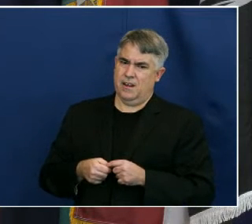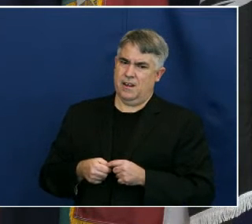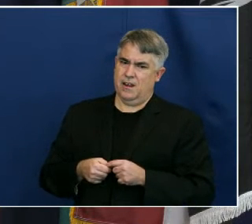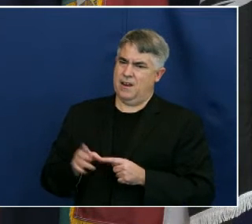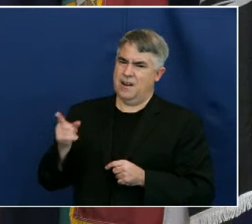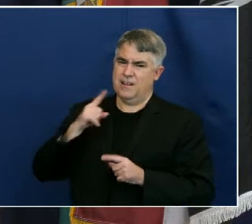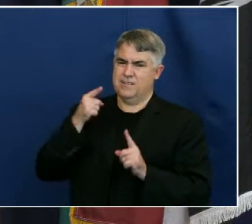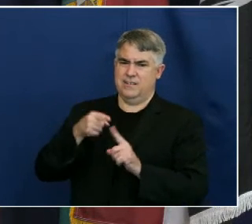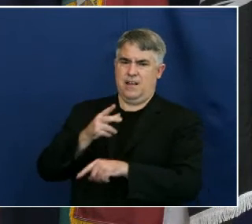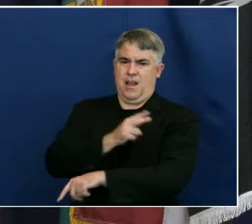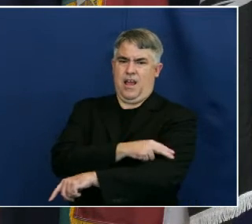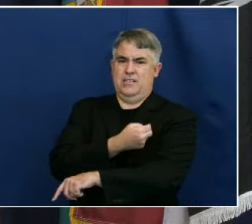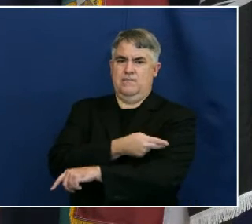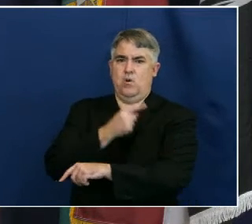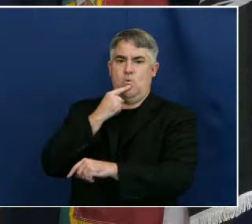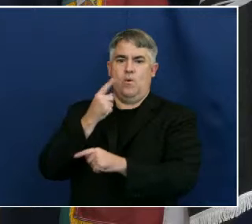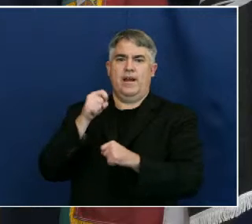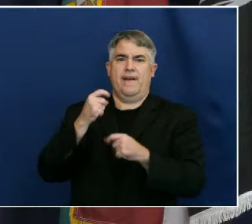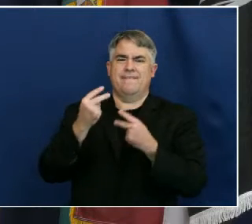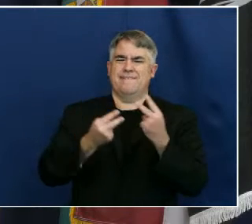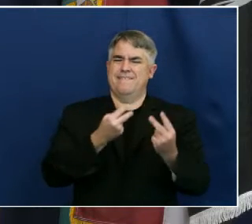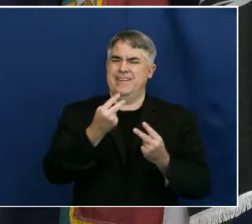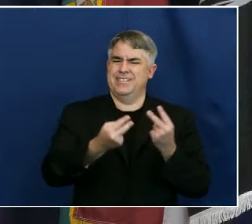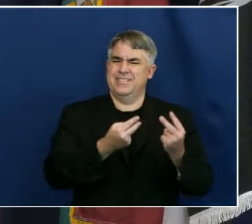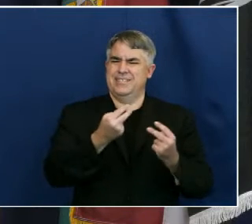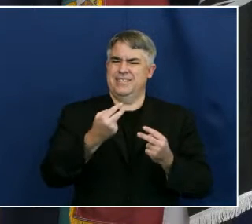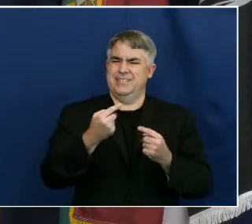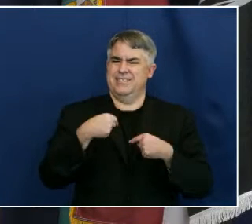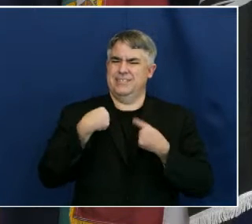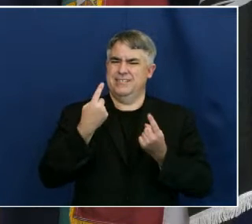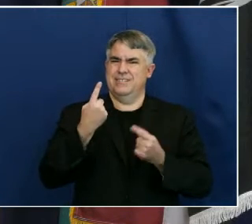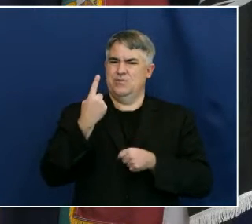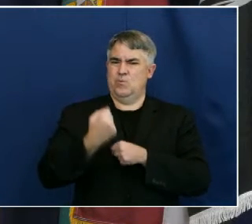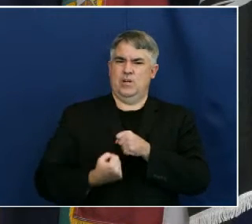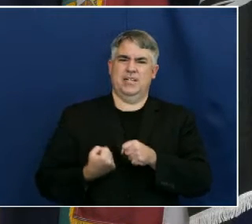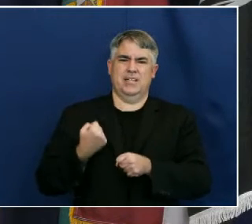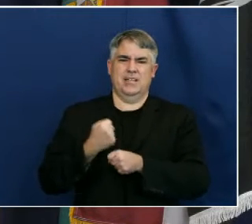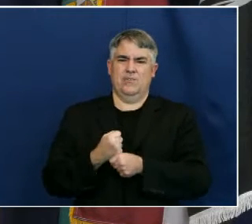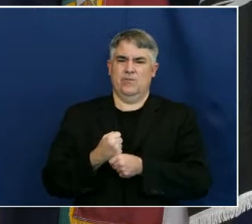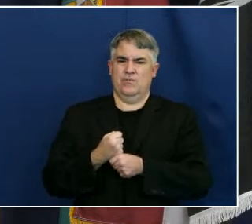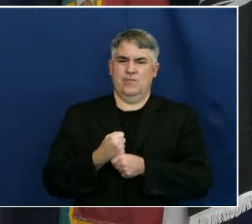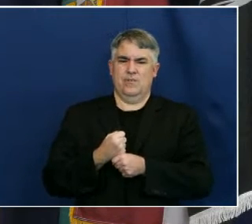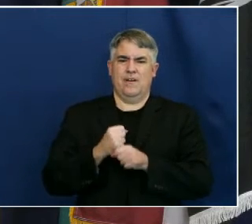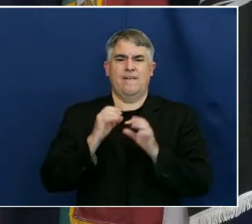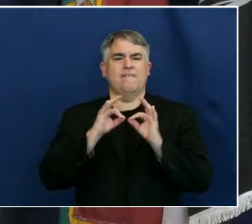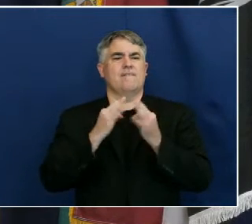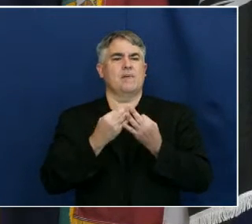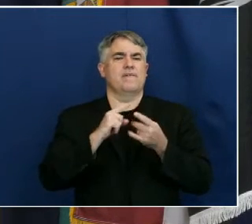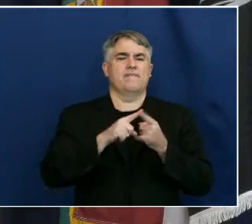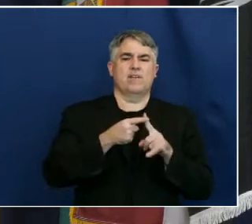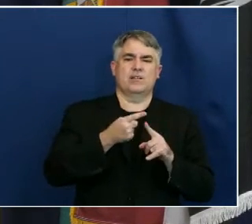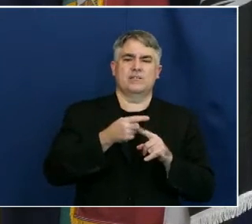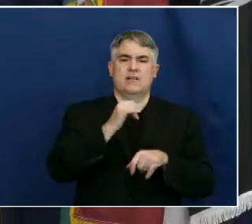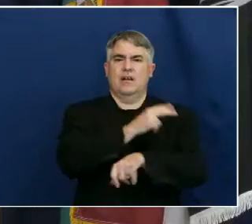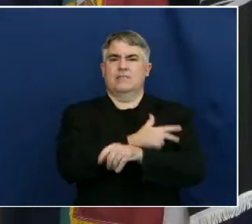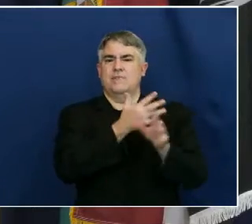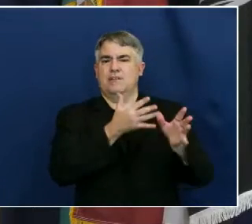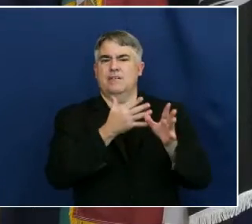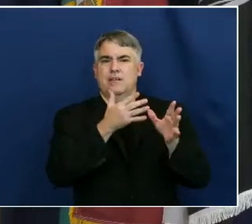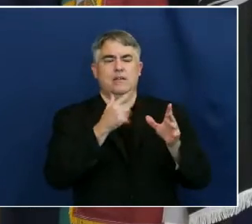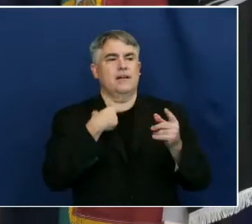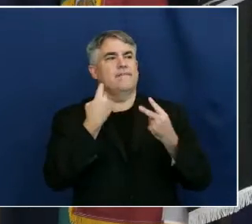hospitals. We've gone a year now with loved ones unable to visit their other loved ones